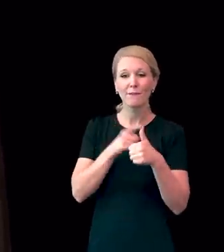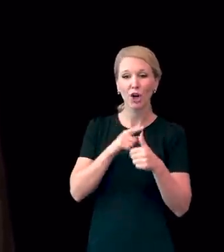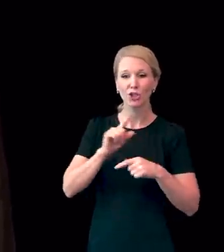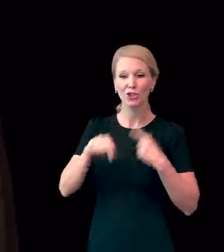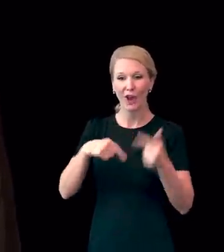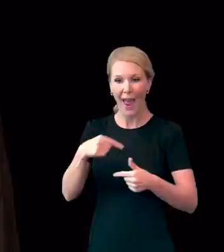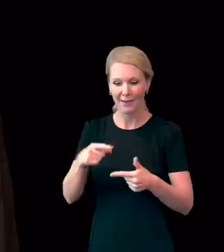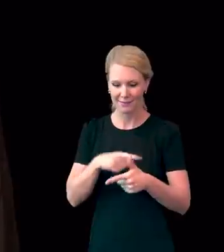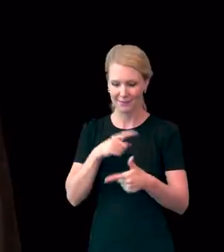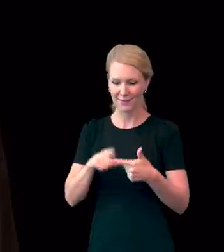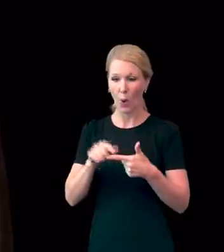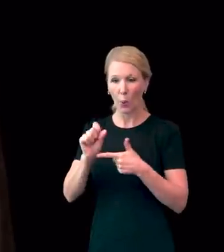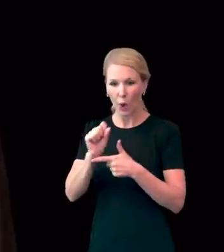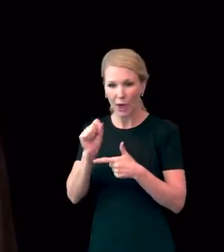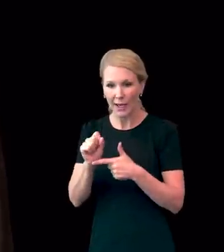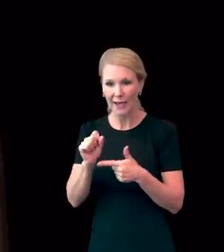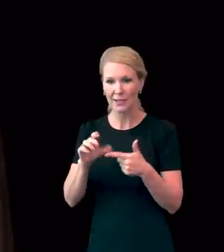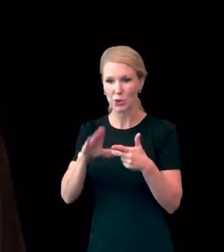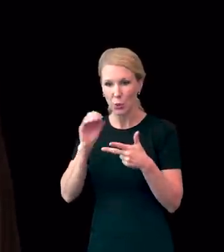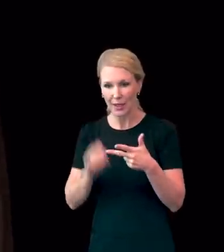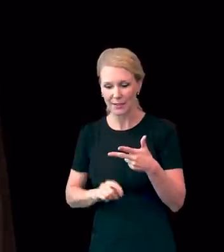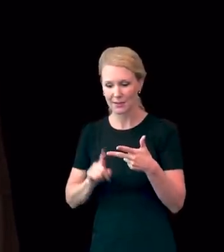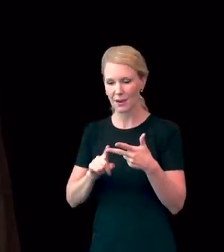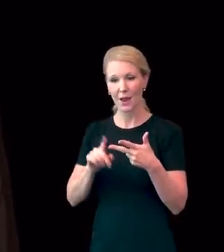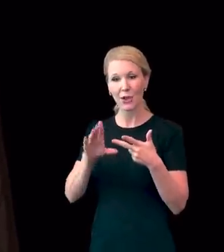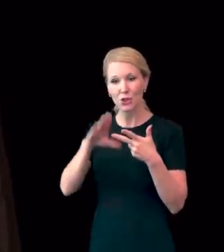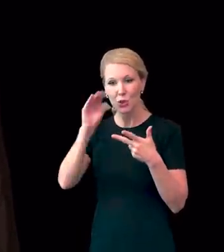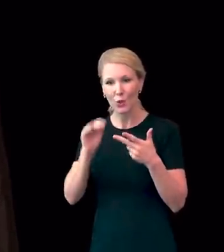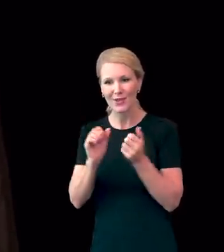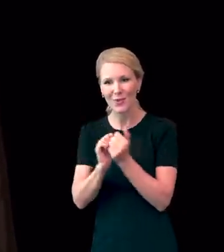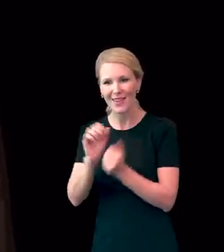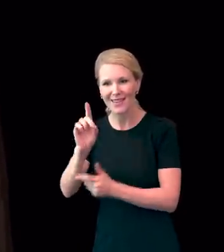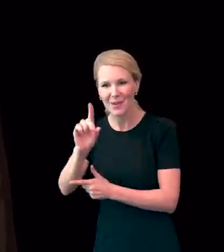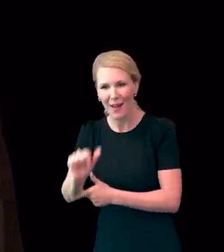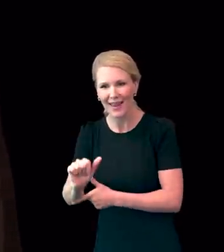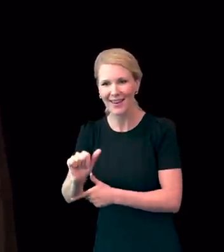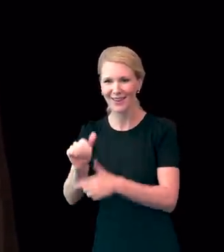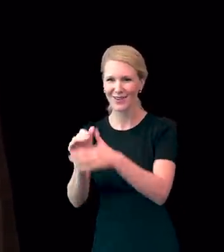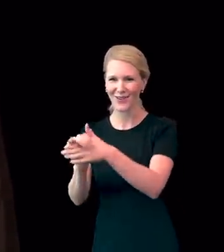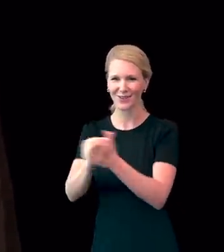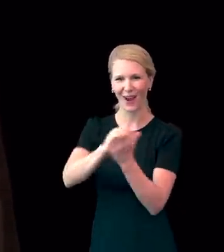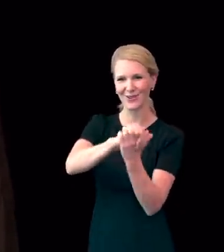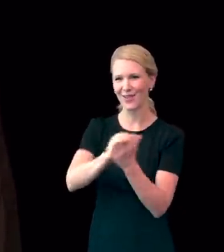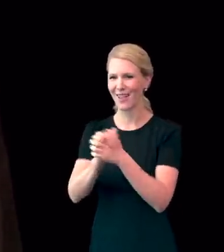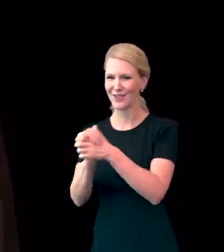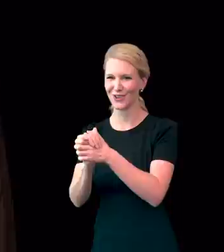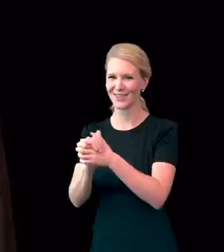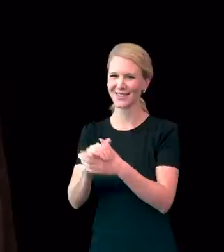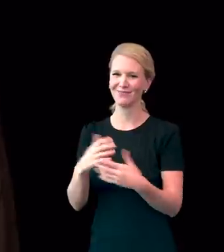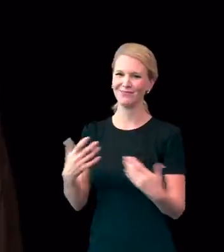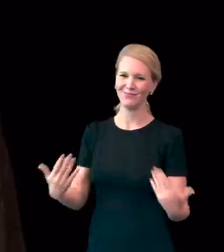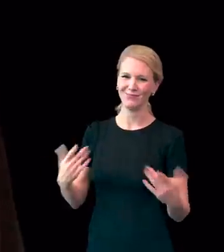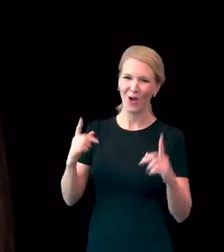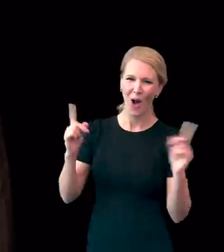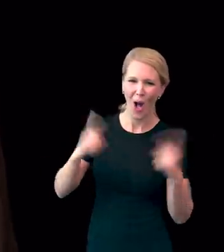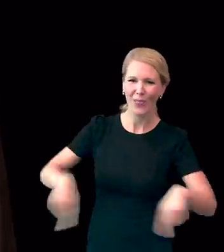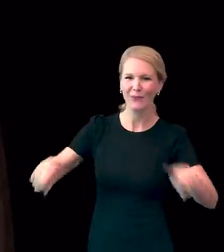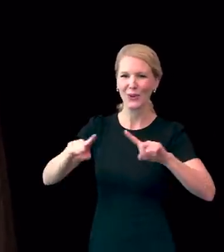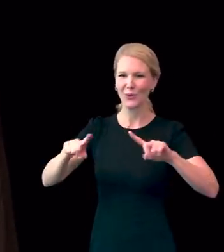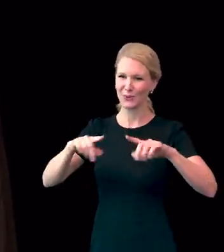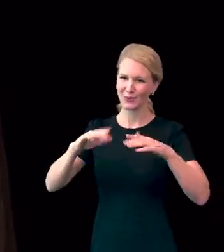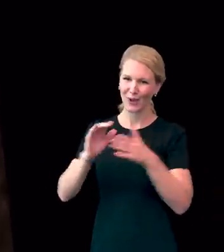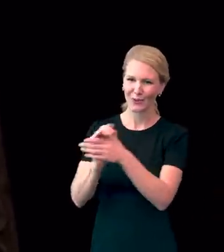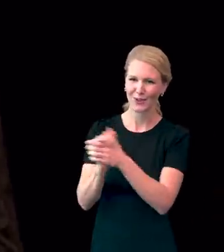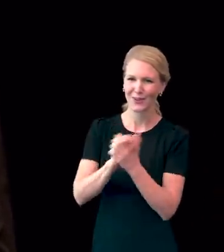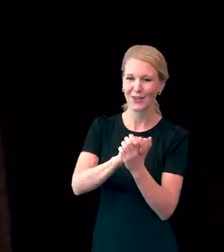students, commuter students, and students with disabilities. And congratulations to you all, the class of 2021. You did it, and this is just the